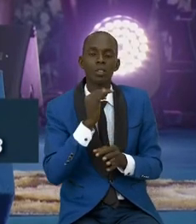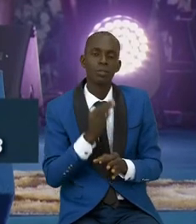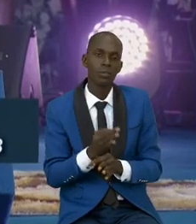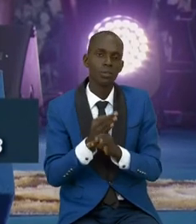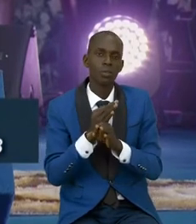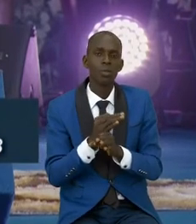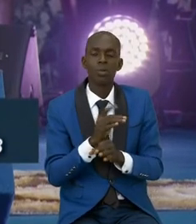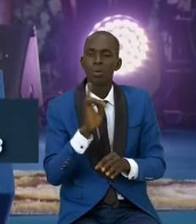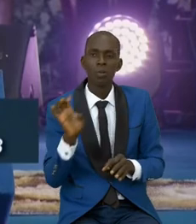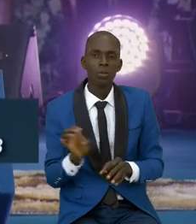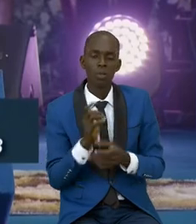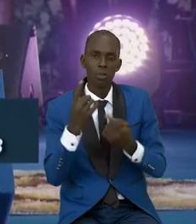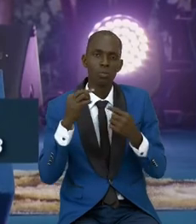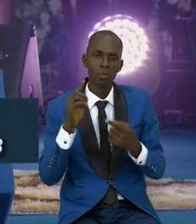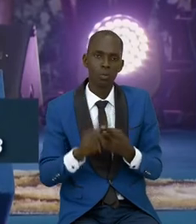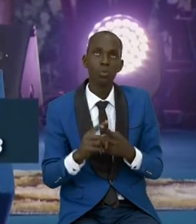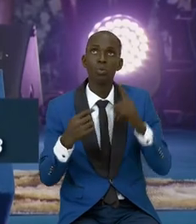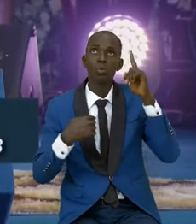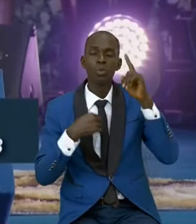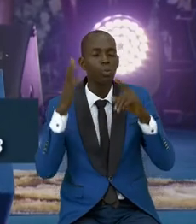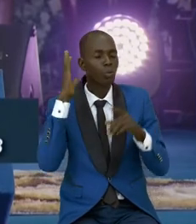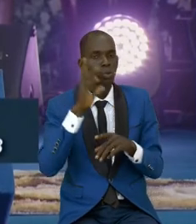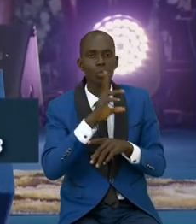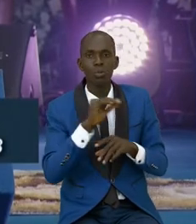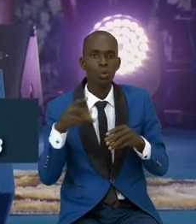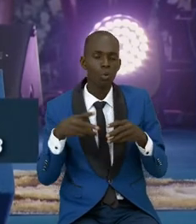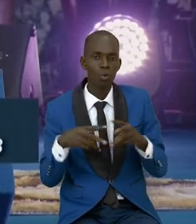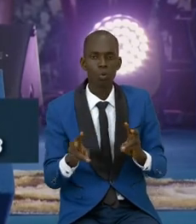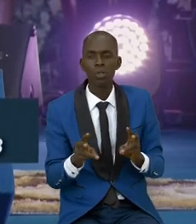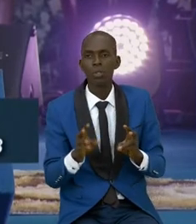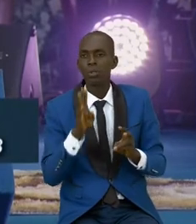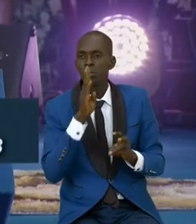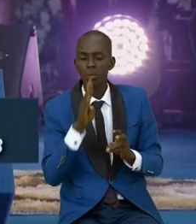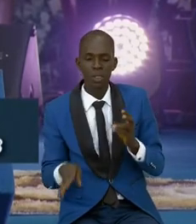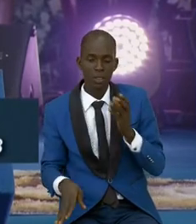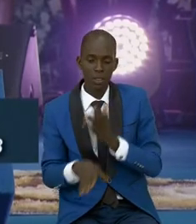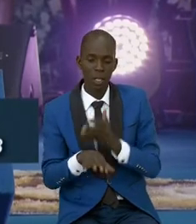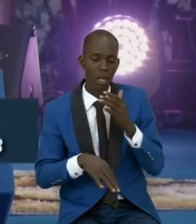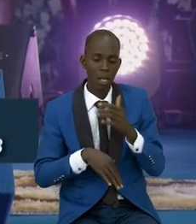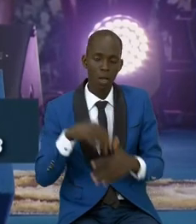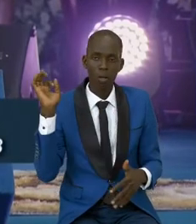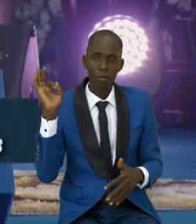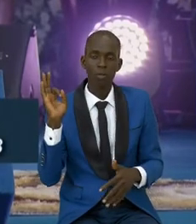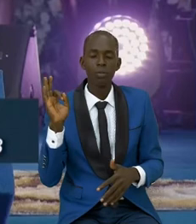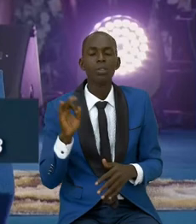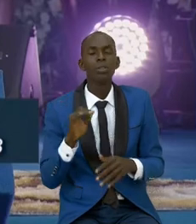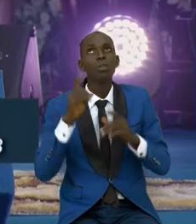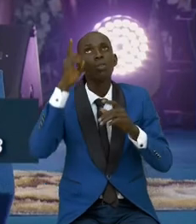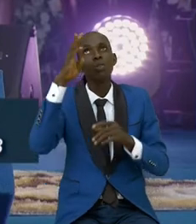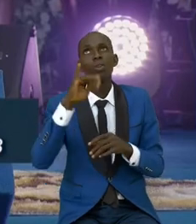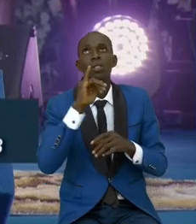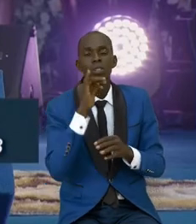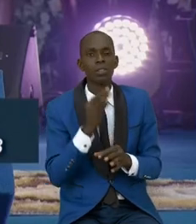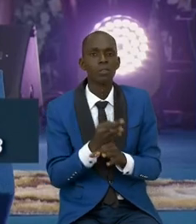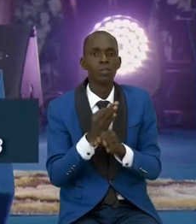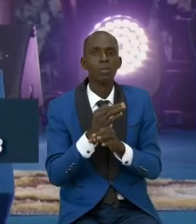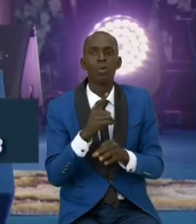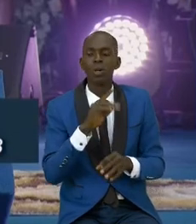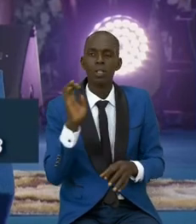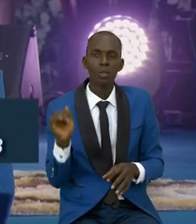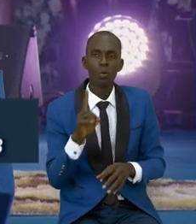to me, I will in no wise cast off. God is faithful. Whosoever shall